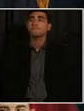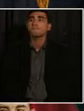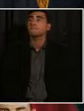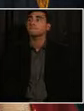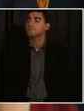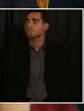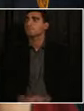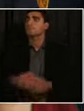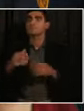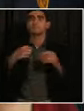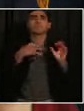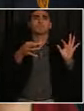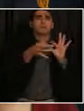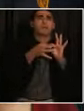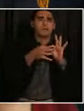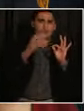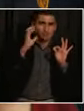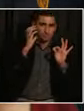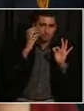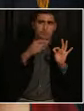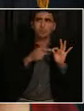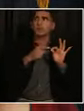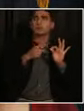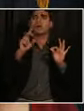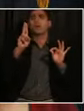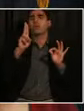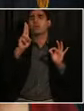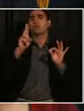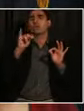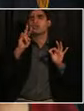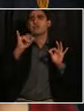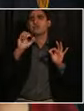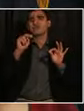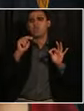Hello, Governor. I'm Jesus Carrasquel from Sí. Noticias Univision, Colorado.